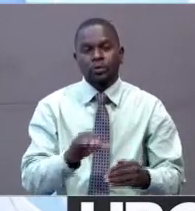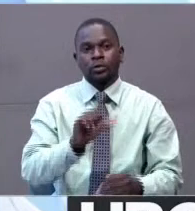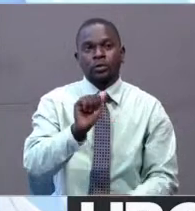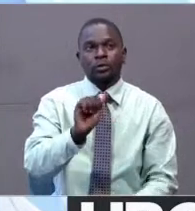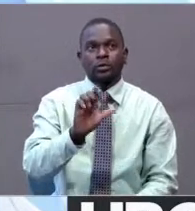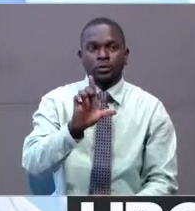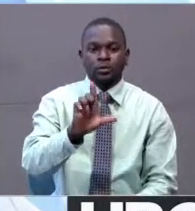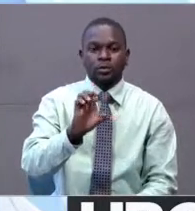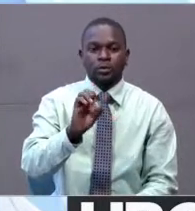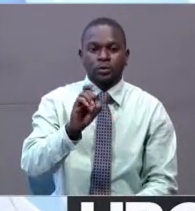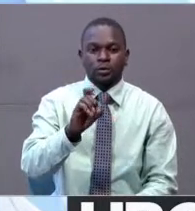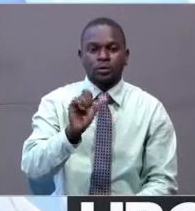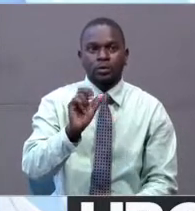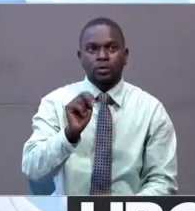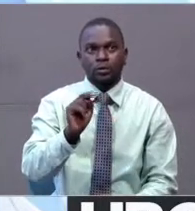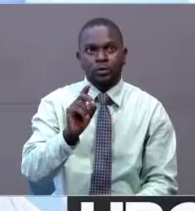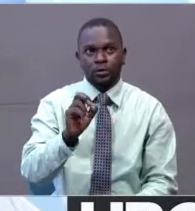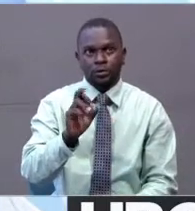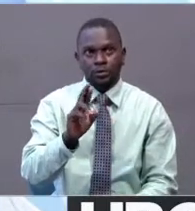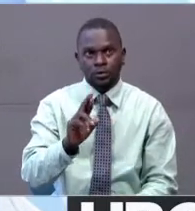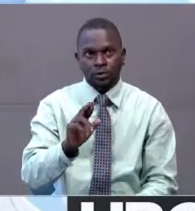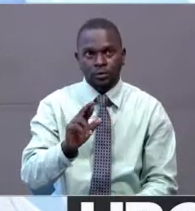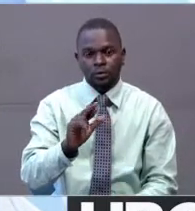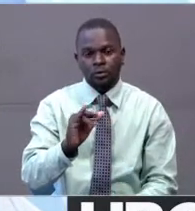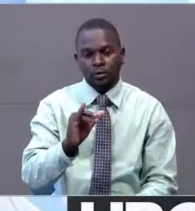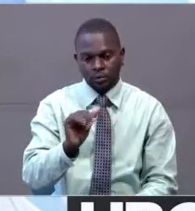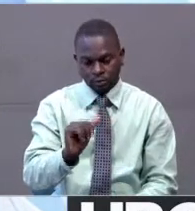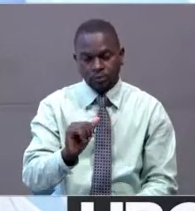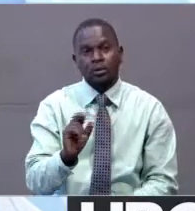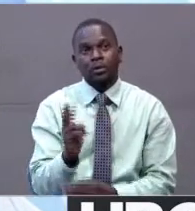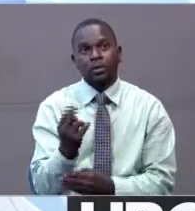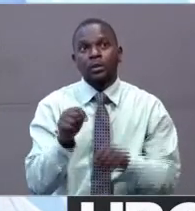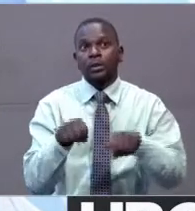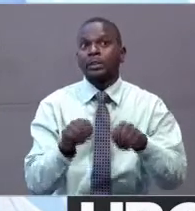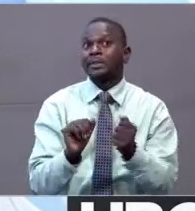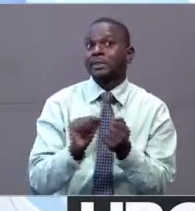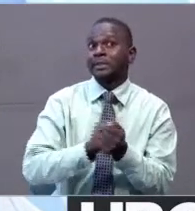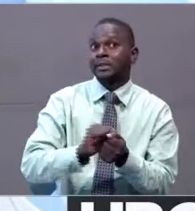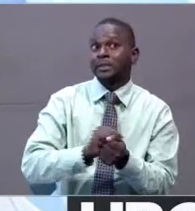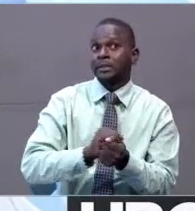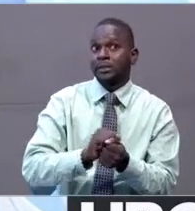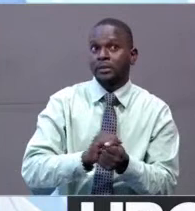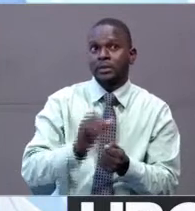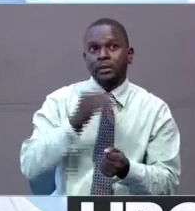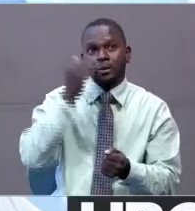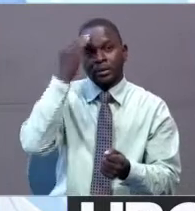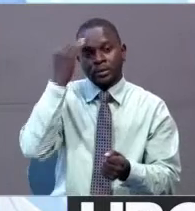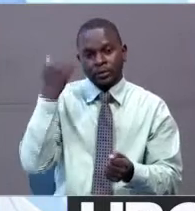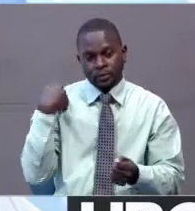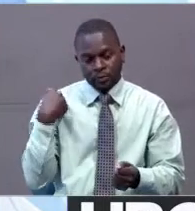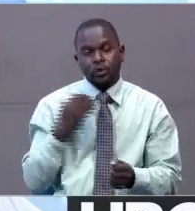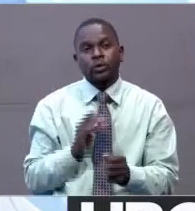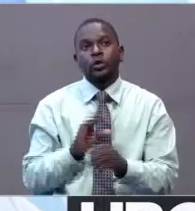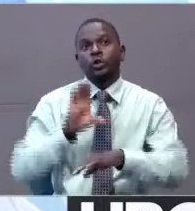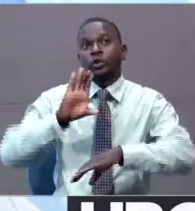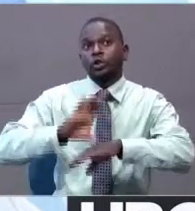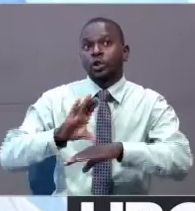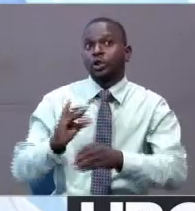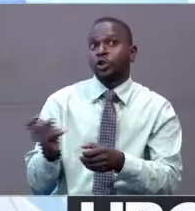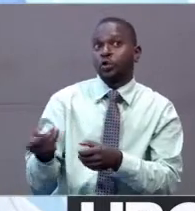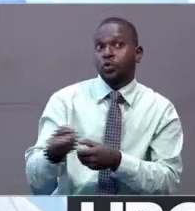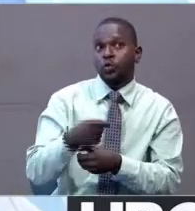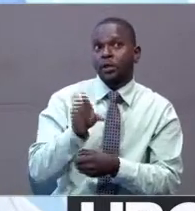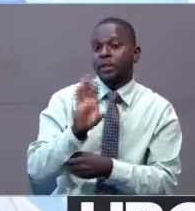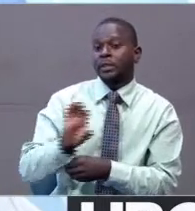and all Africa Theodro II will this Saturday hold prayers at the headquarters of the Orthodox Church in Gulu and